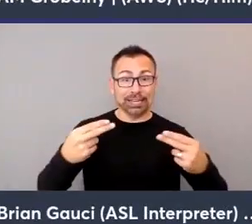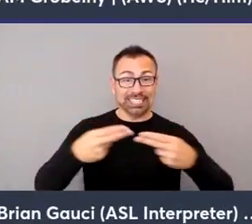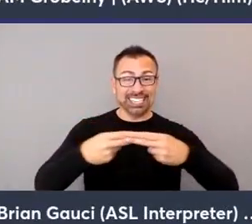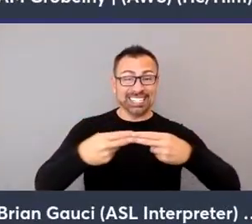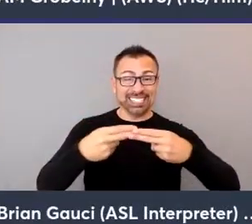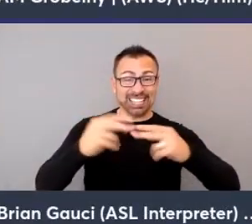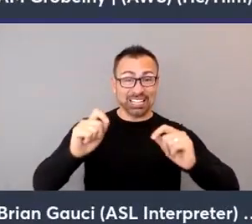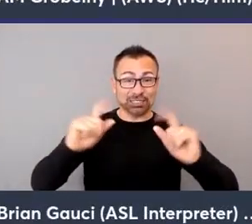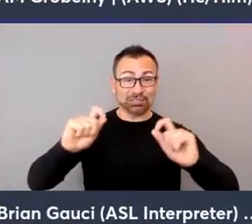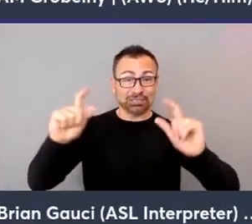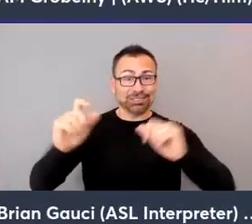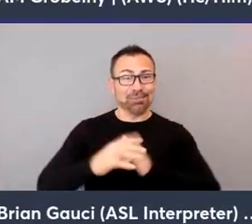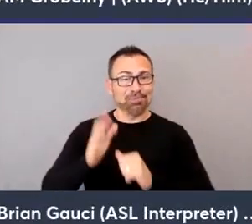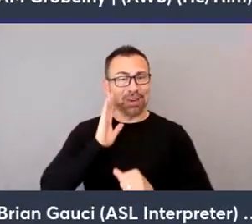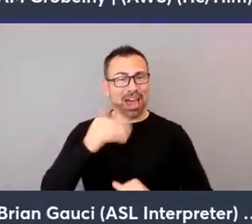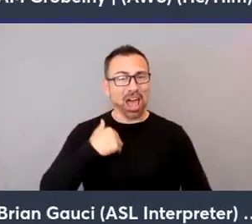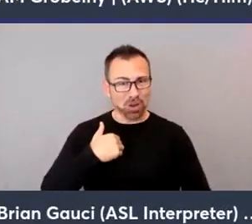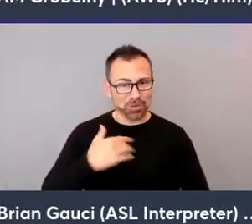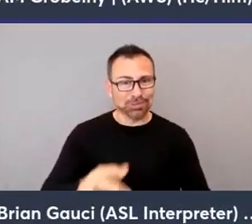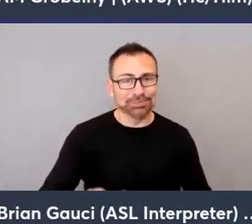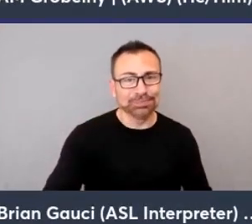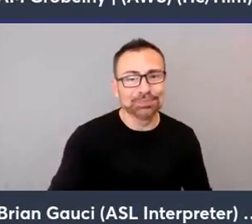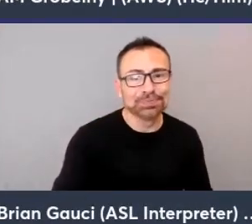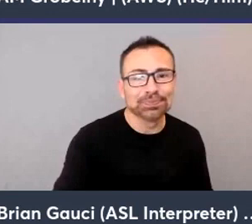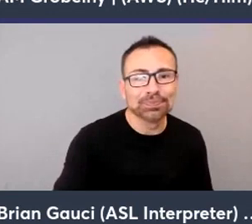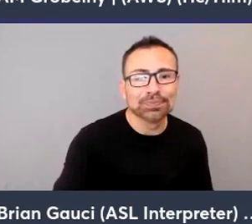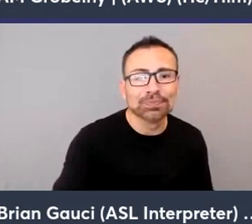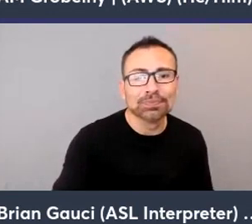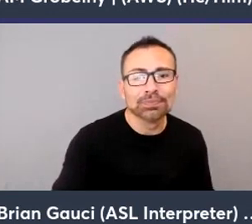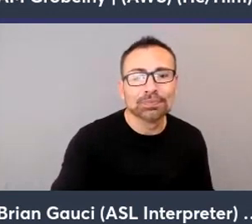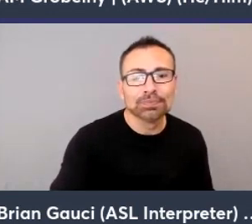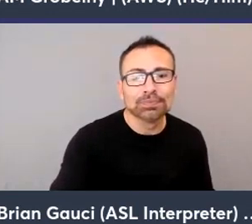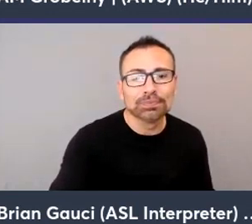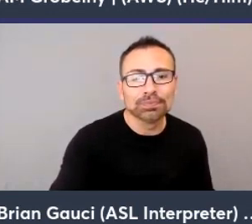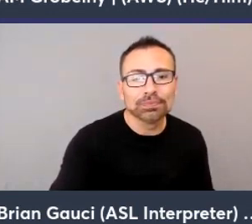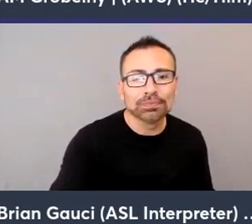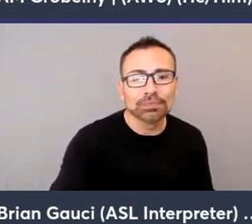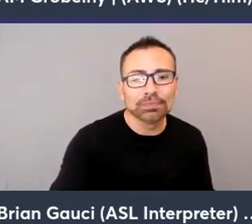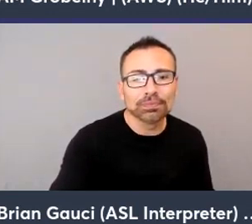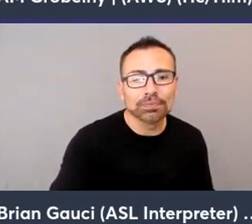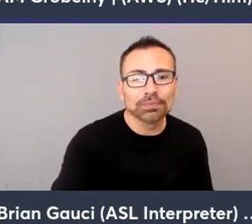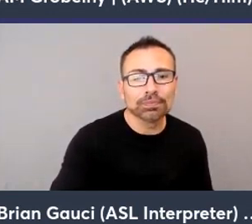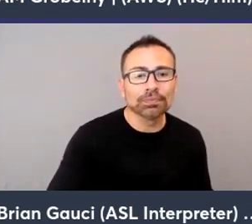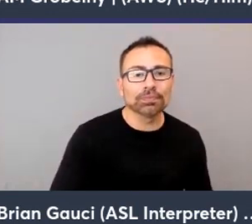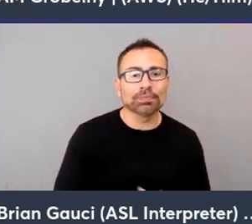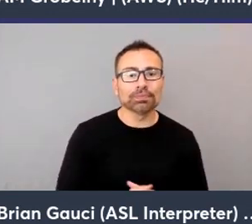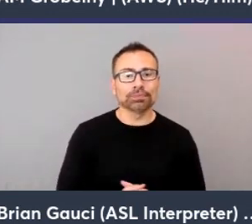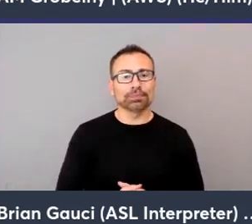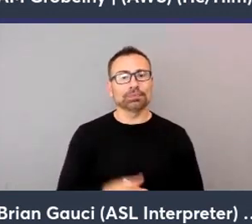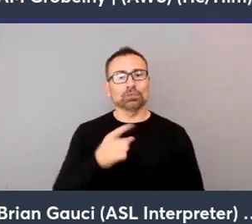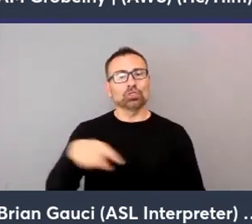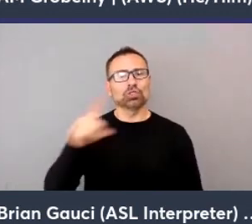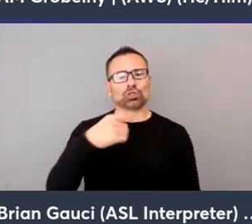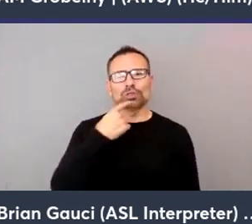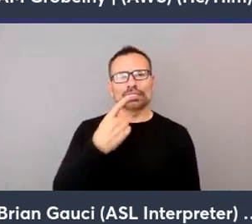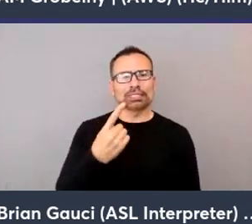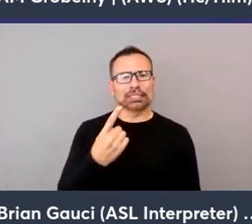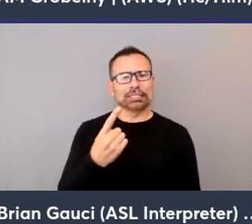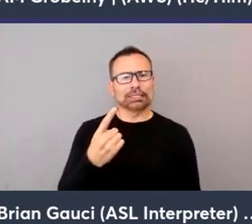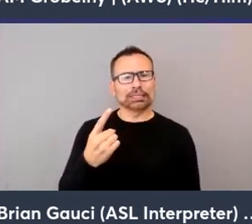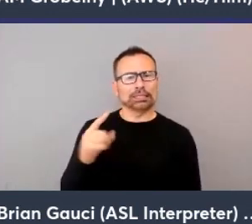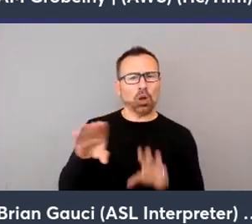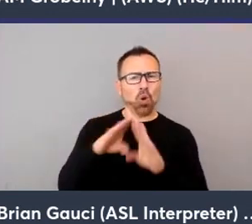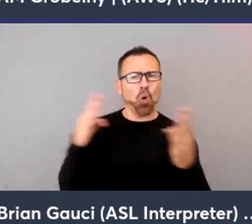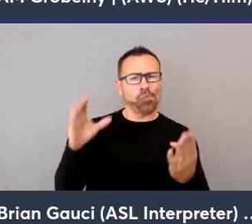slides. Yeah, let's do That's it. That's a talking point, right? So what is OpenSearch? OpenSearch is a